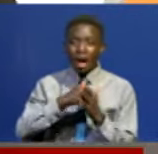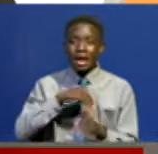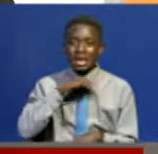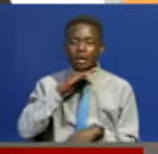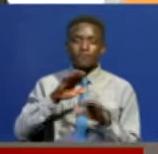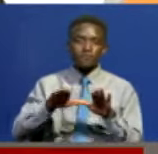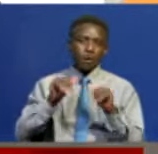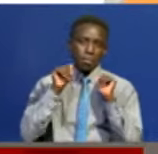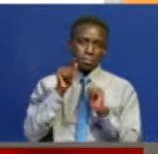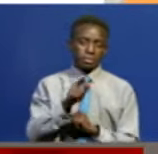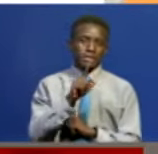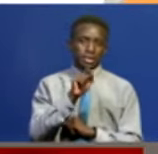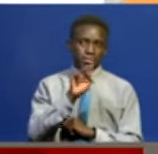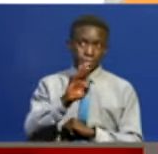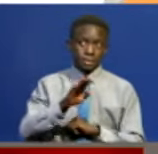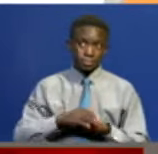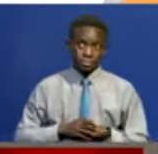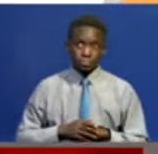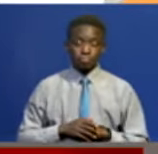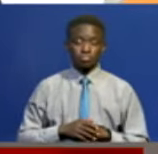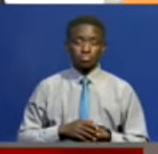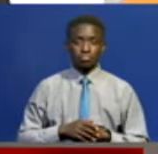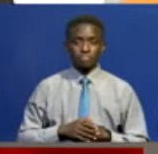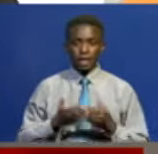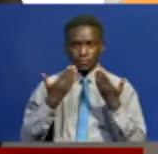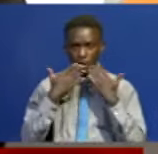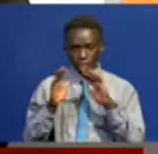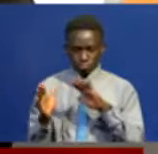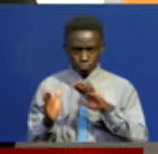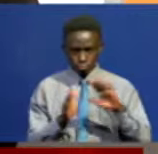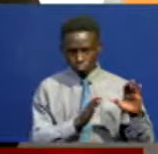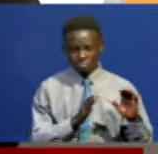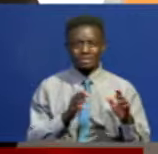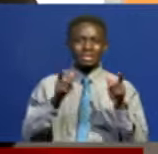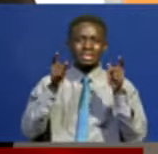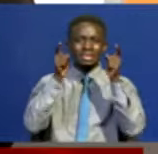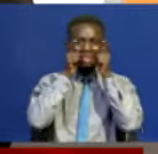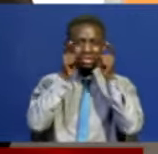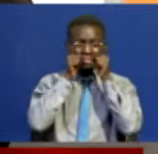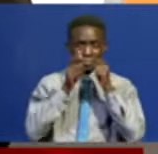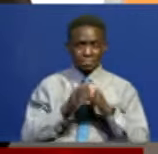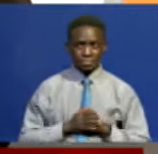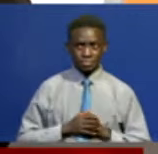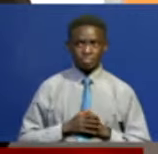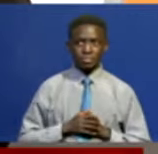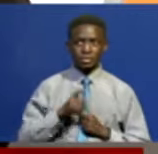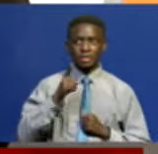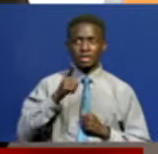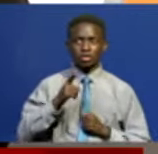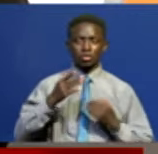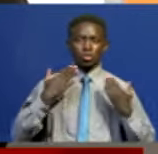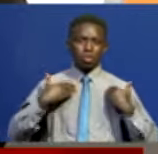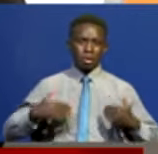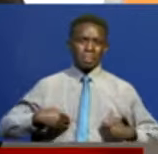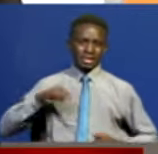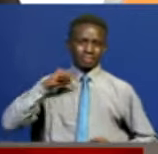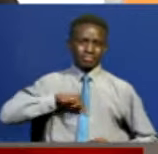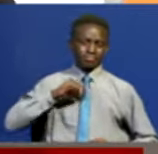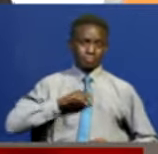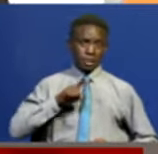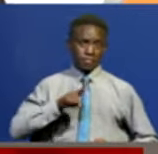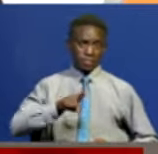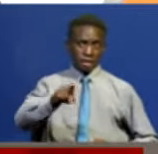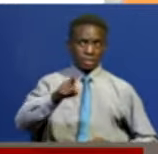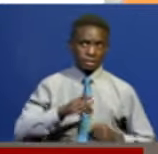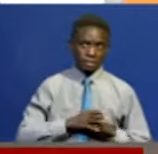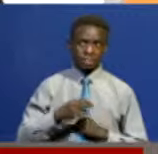we have HIV/AIDS. HIV is human immunodeficiency virus. The first case was diagnosed in Kenya by